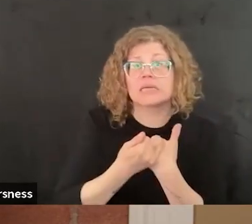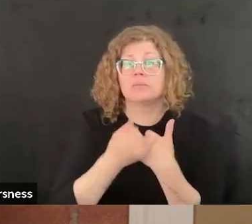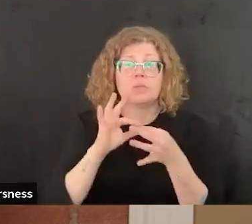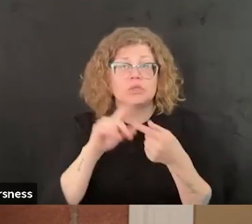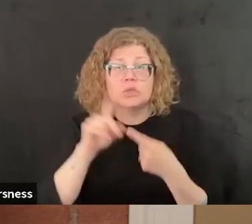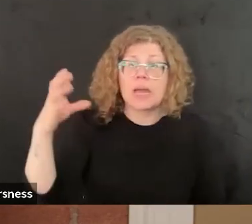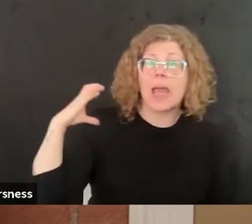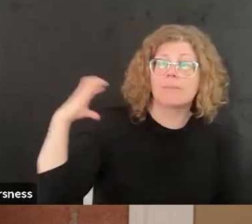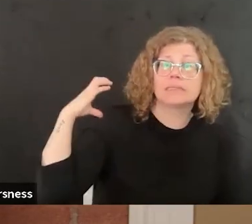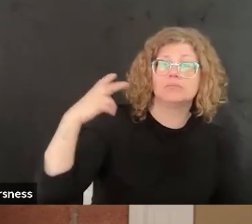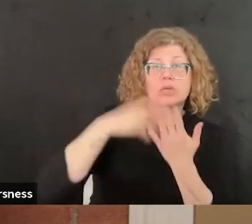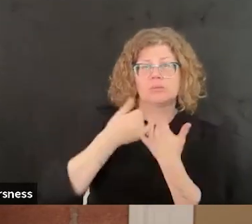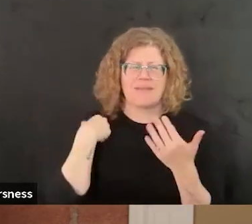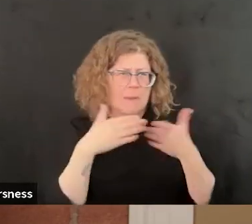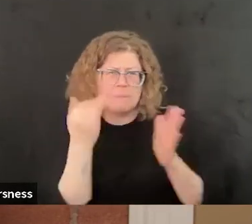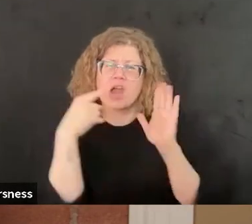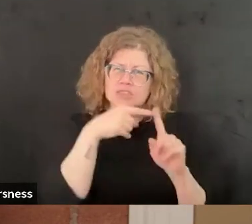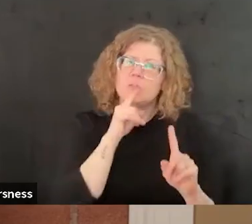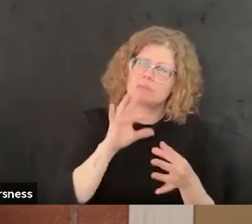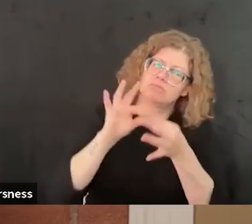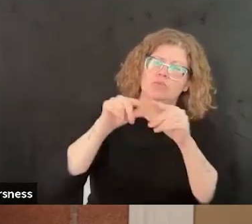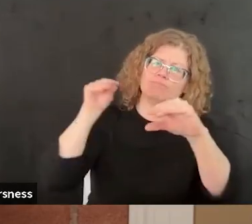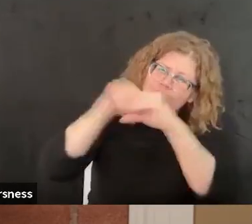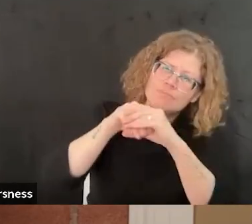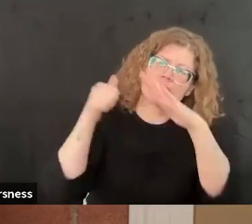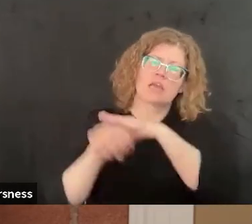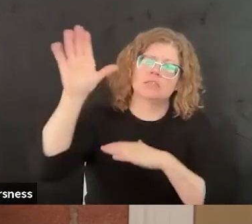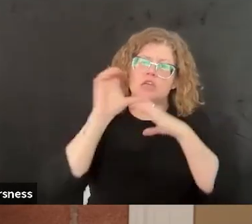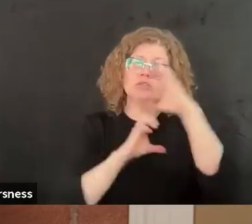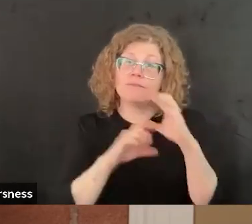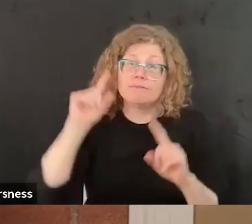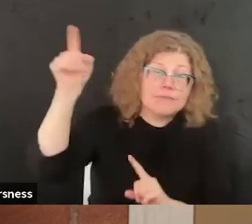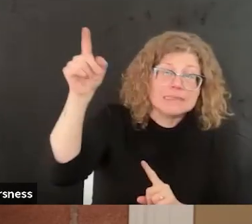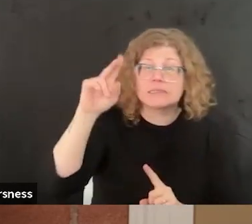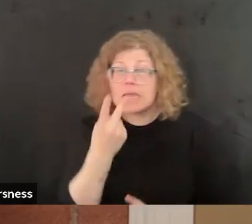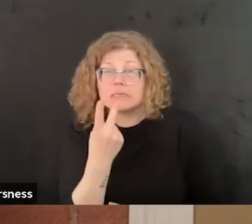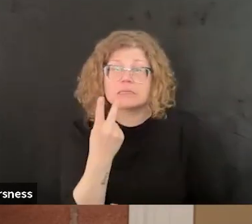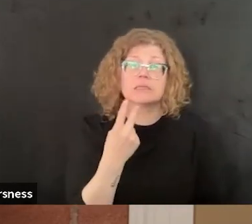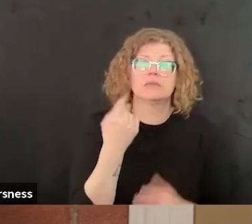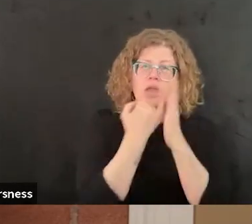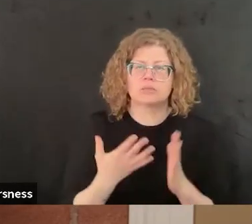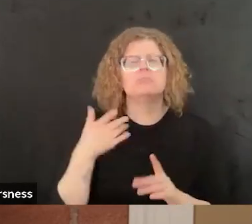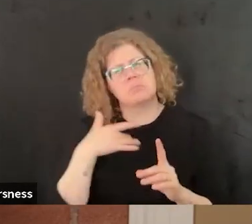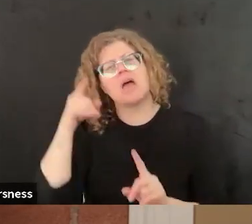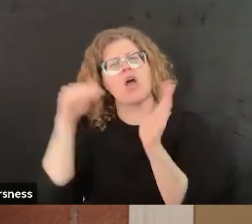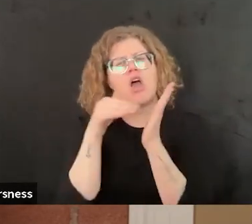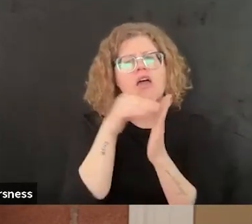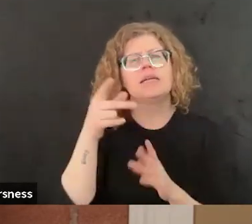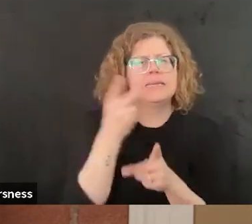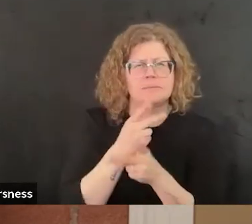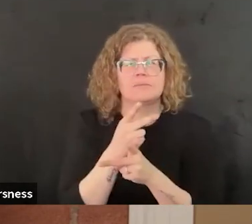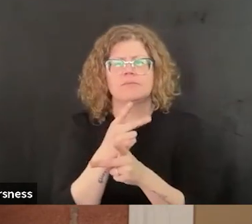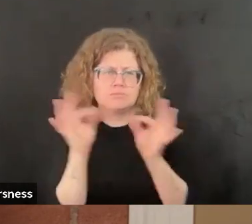an overall capital project, so when a public art project is included in a construction project as a whole, often those are already